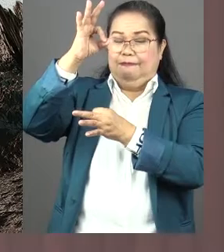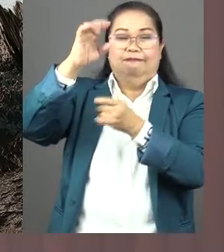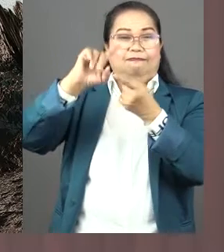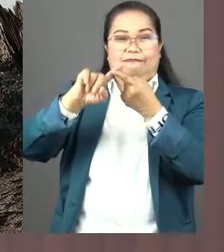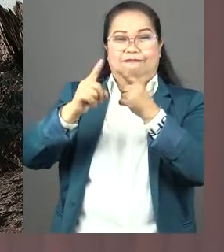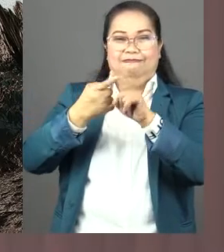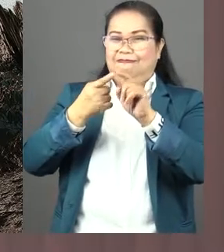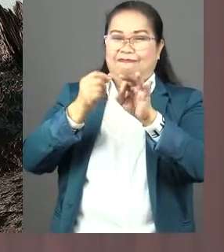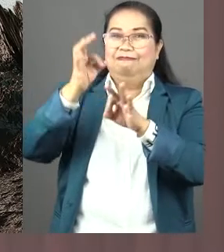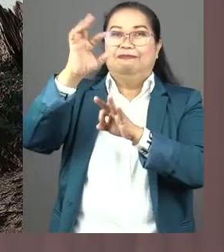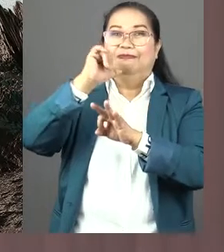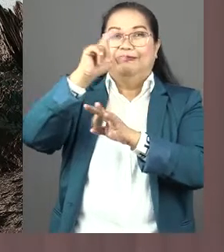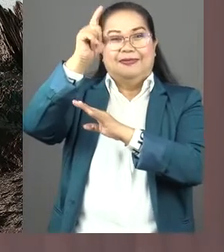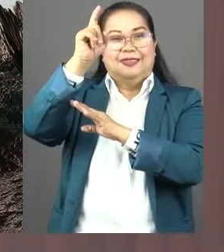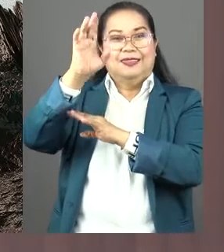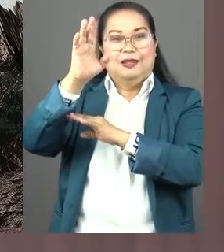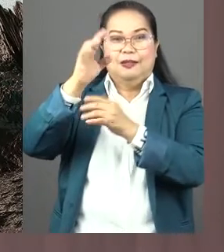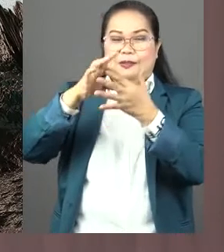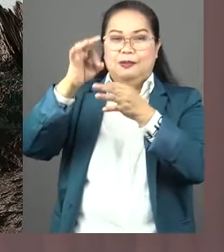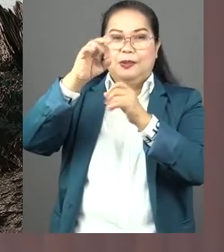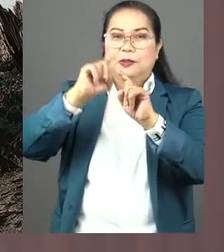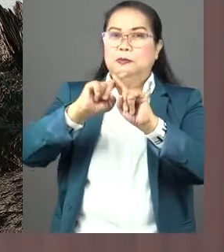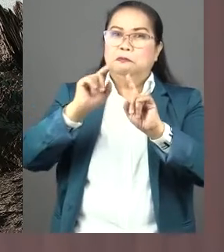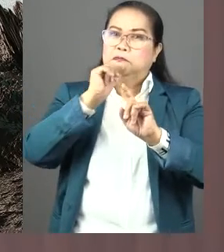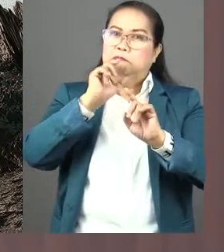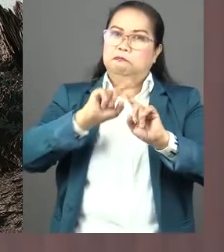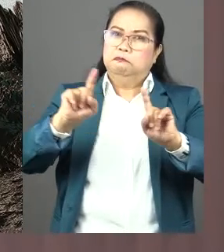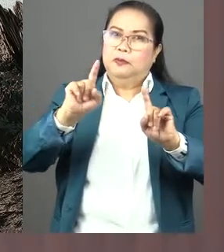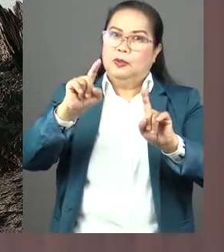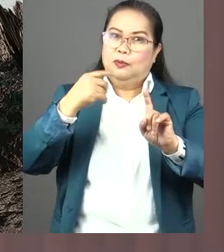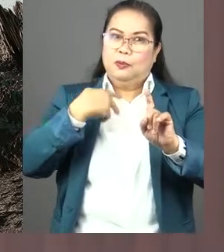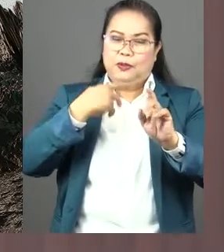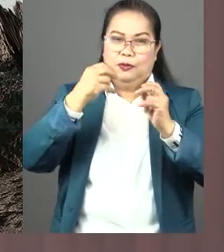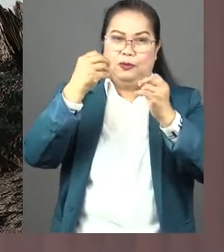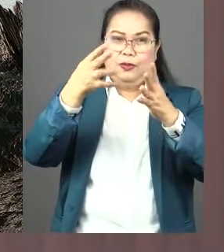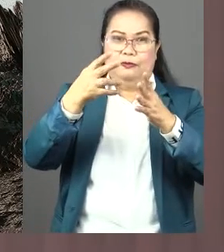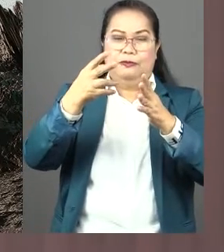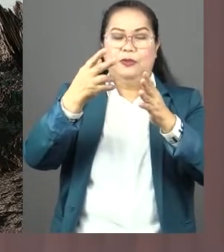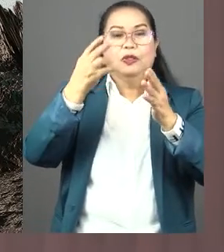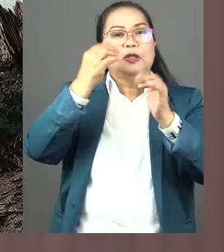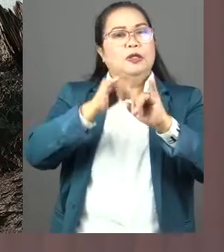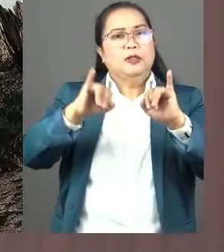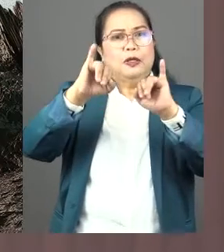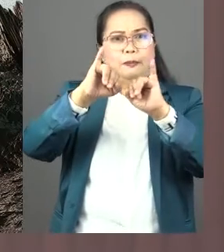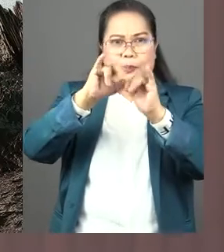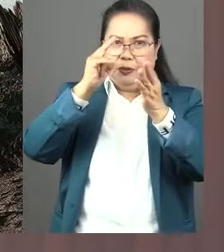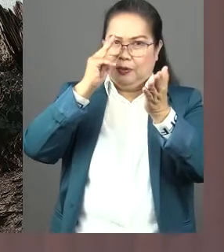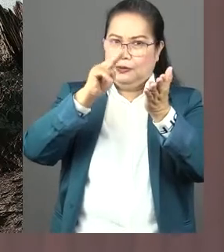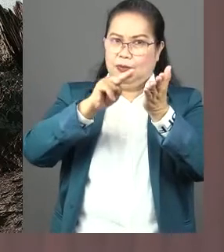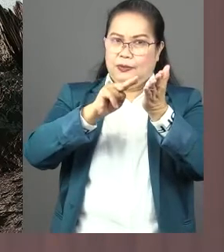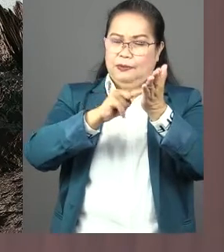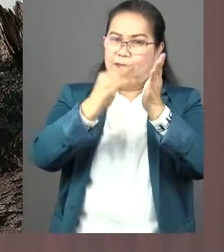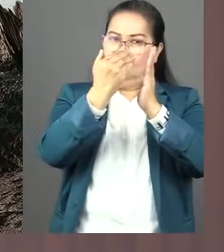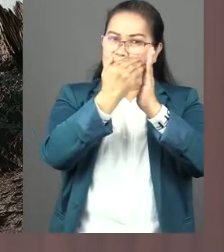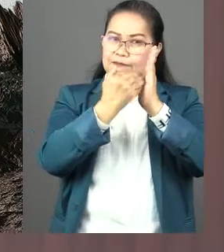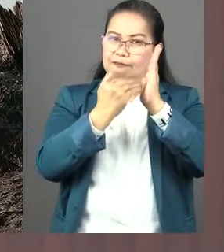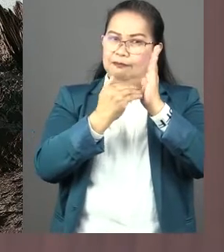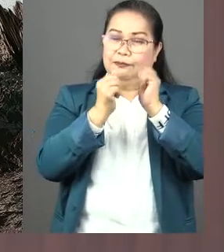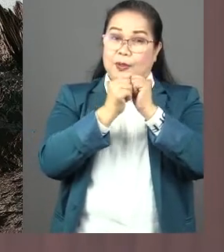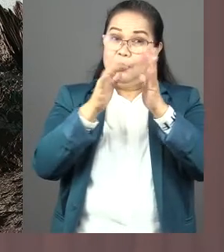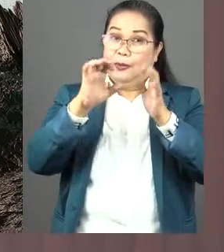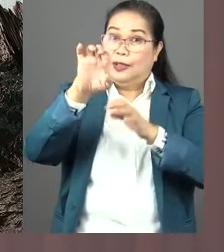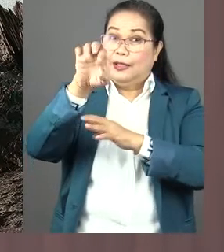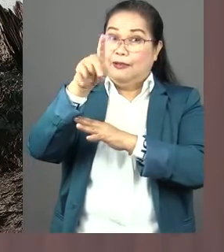if not for God's spirit, we'll be no different. So I want to give you a very important note, which begins our outline today. Without